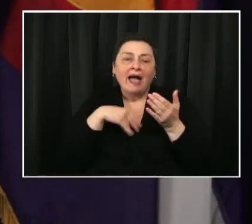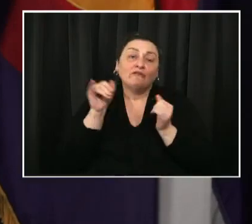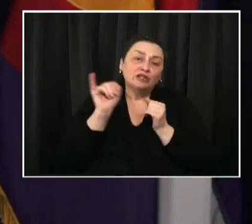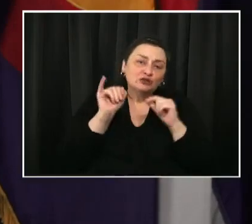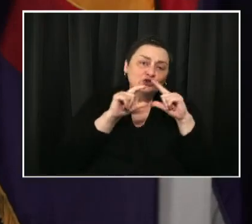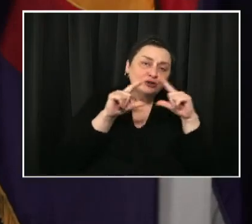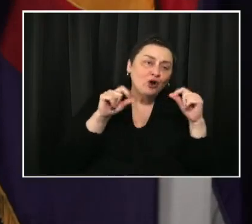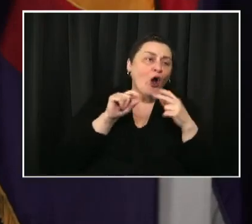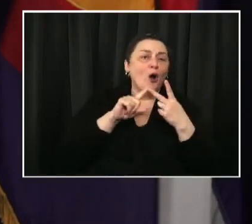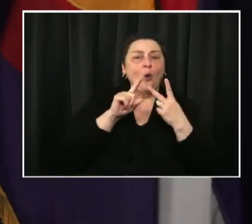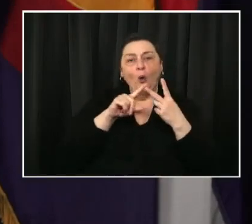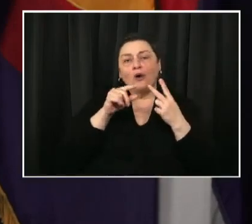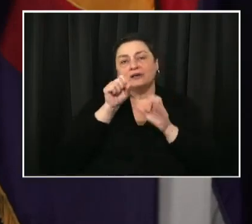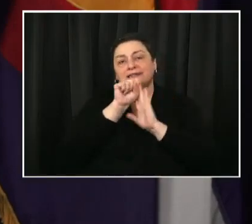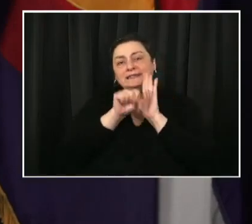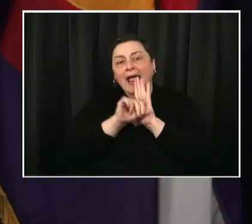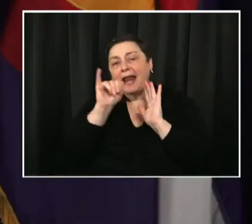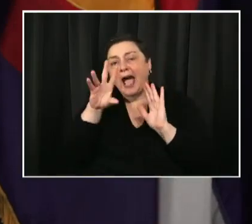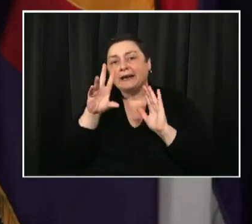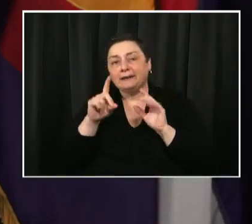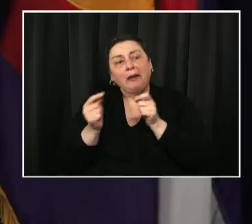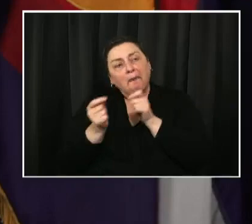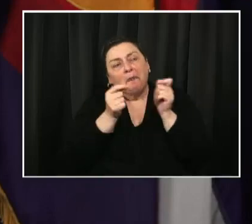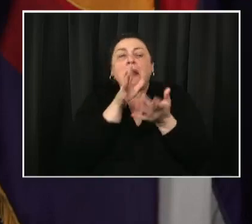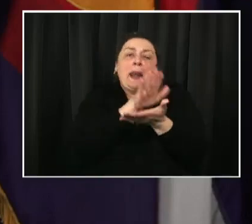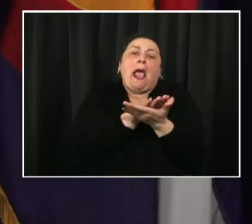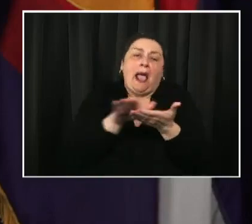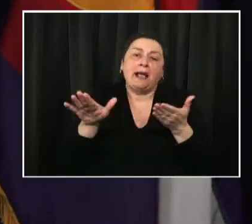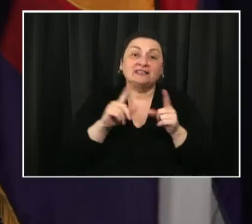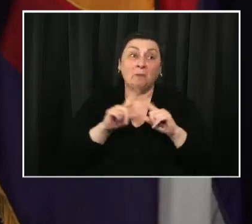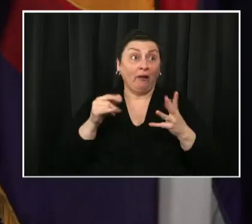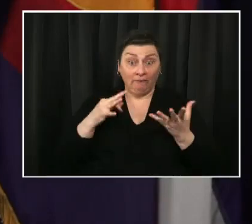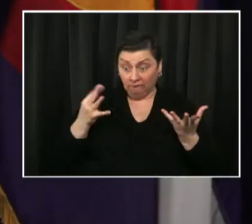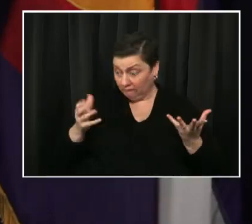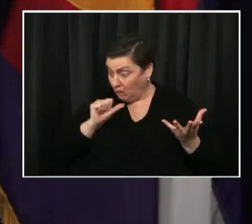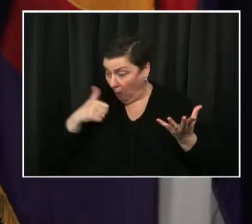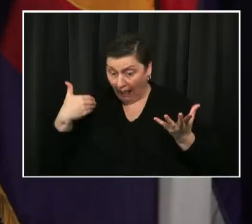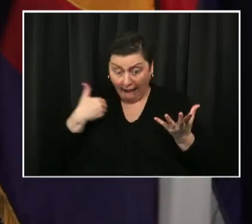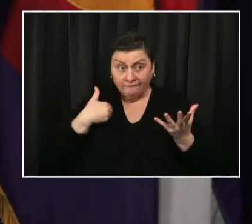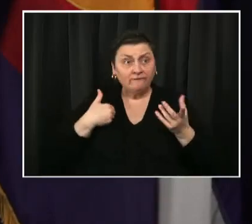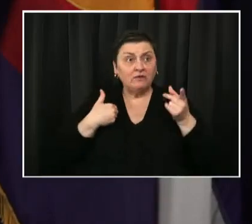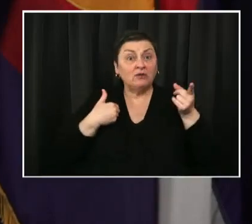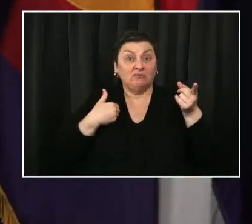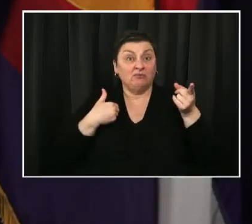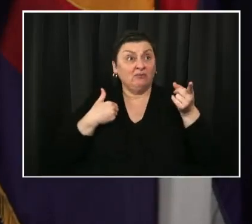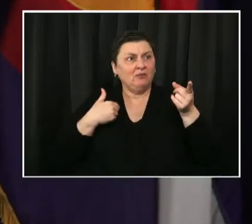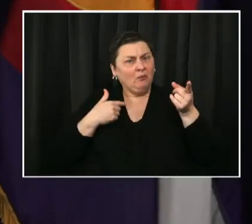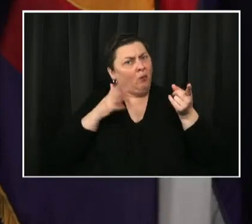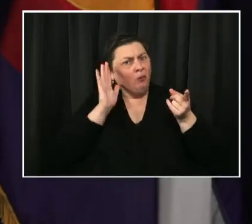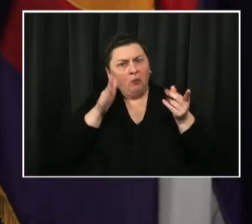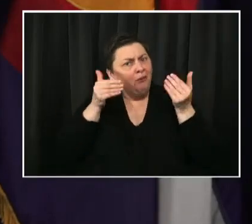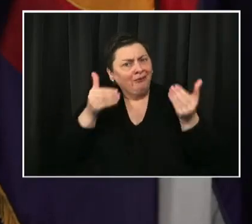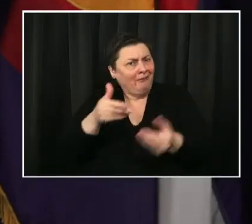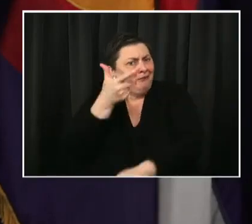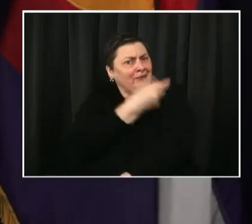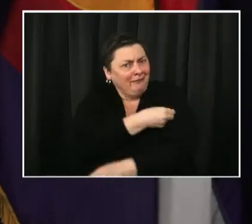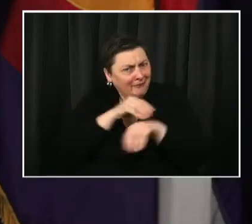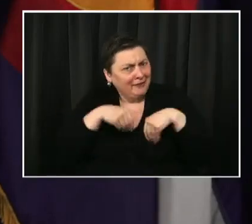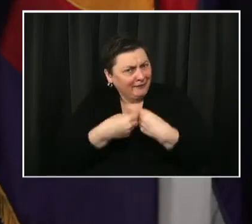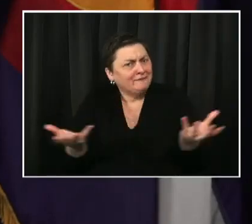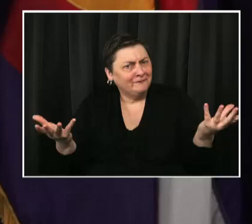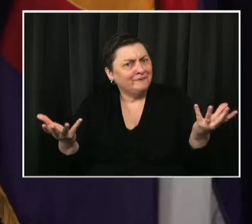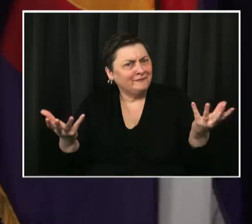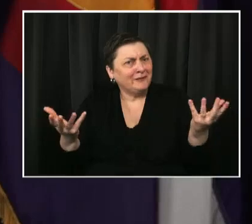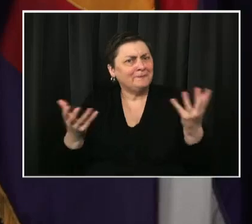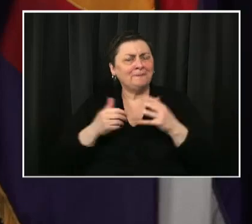them, but they cannot deny it to you just because you don't have that. We are not requiring that sort of proof of residency or where you